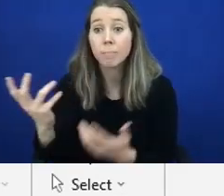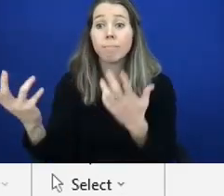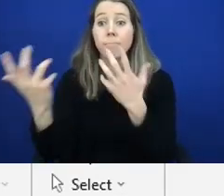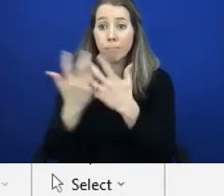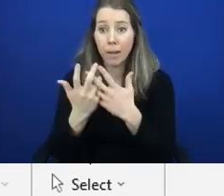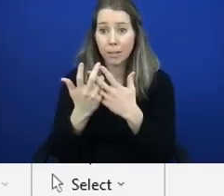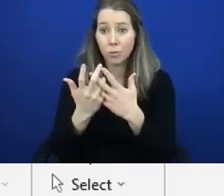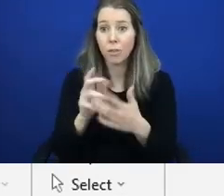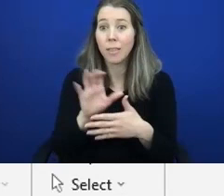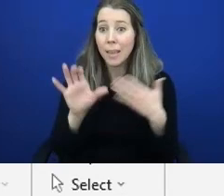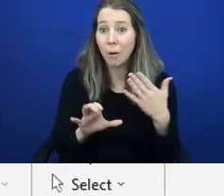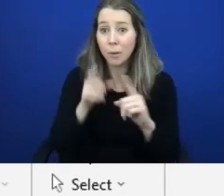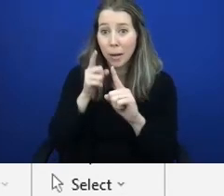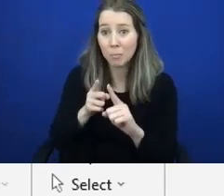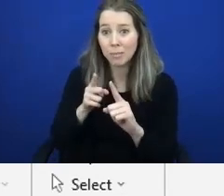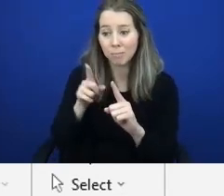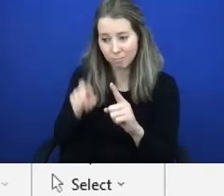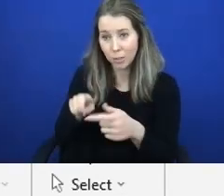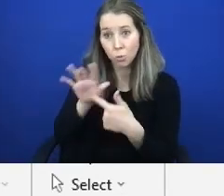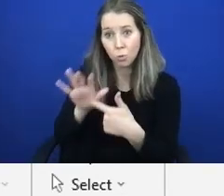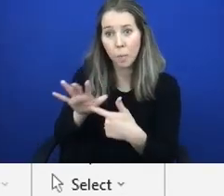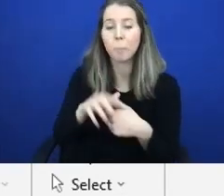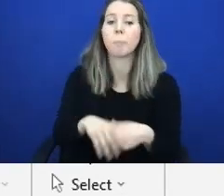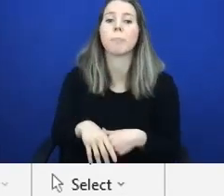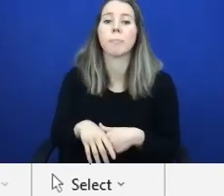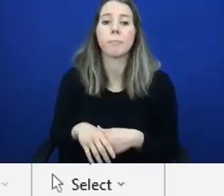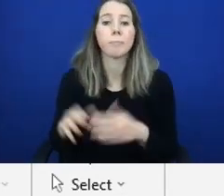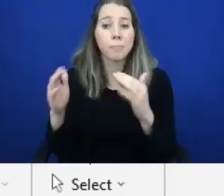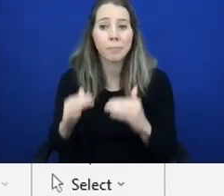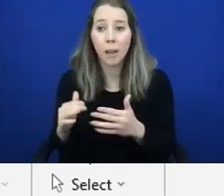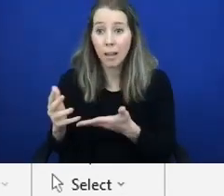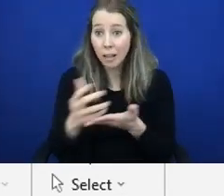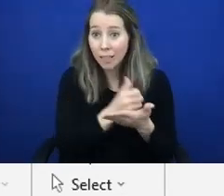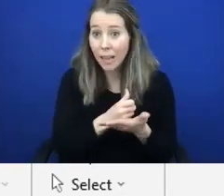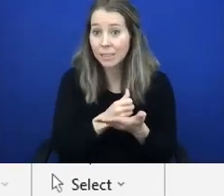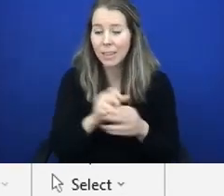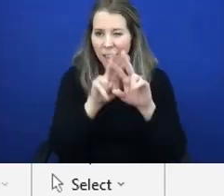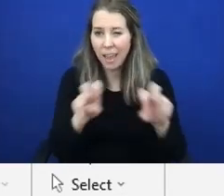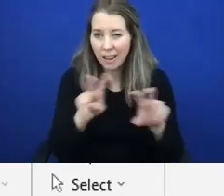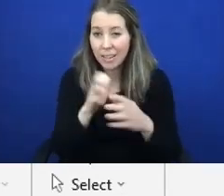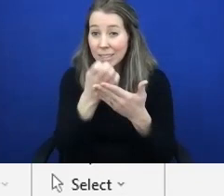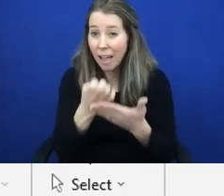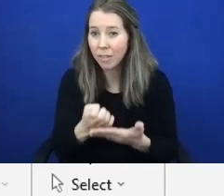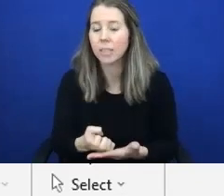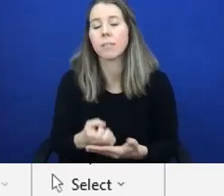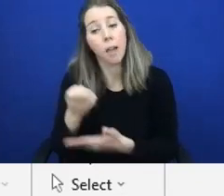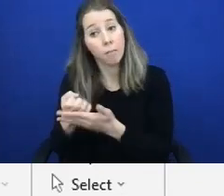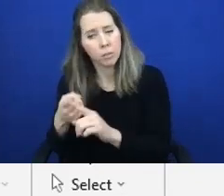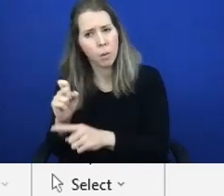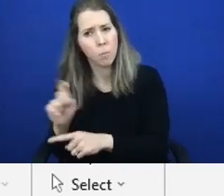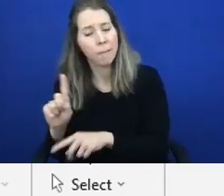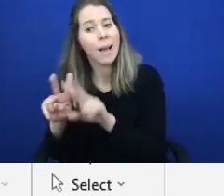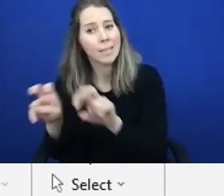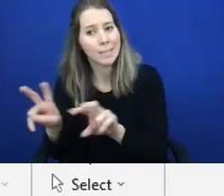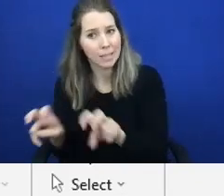they are intended to demonstrate? We collect and analyze the evidence from the assessments